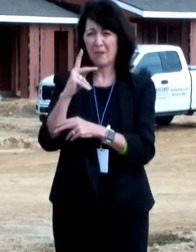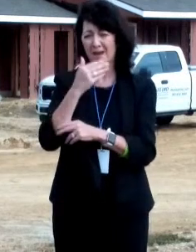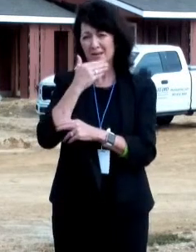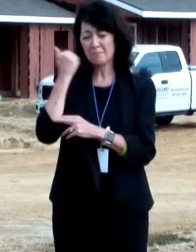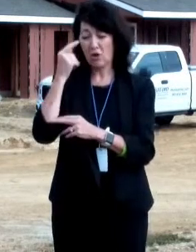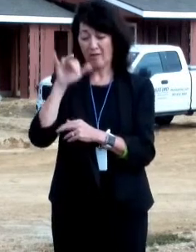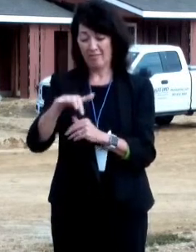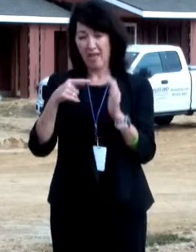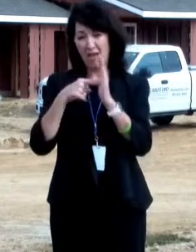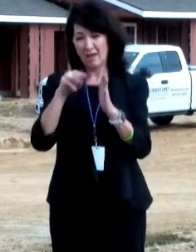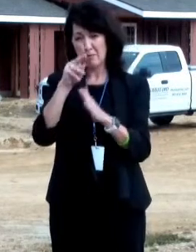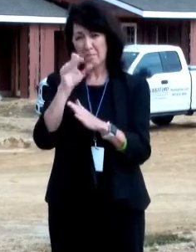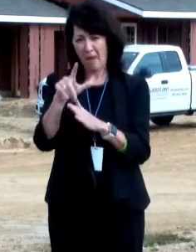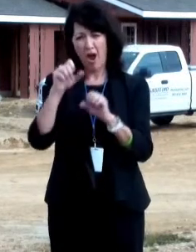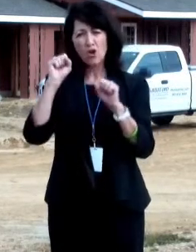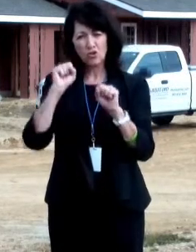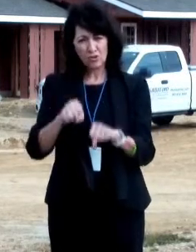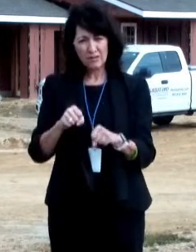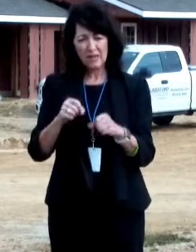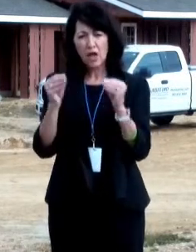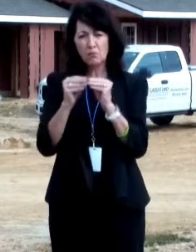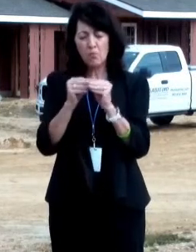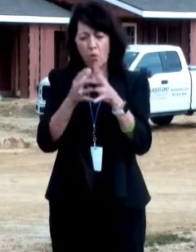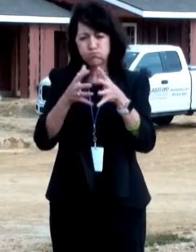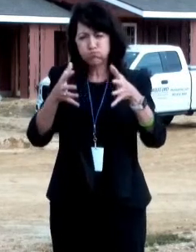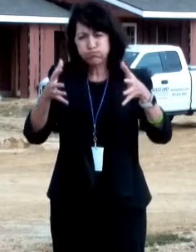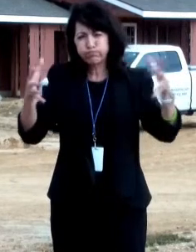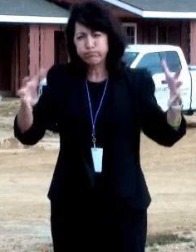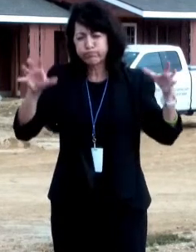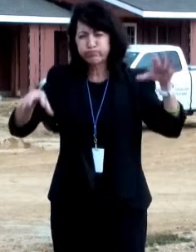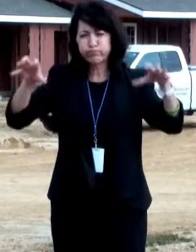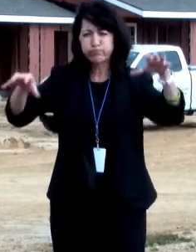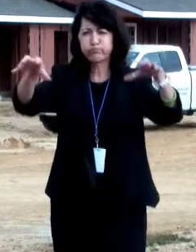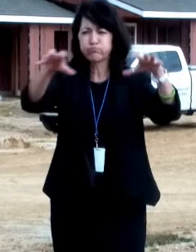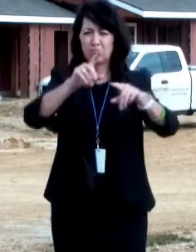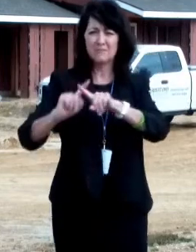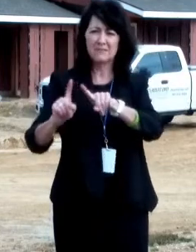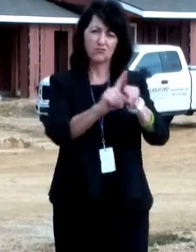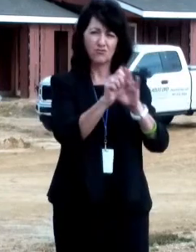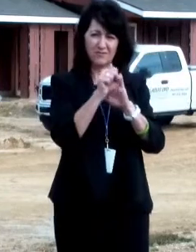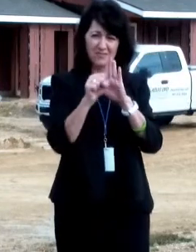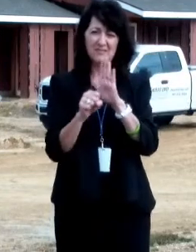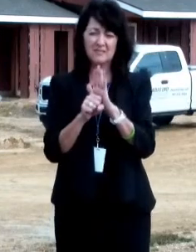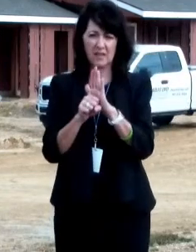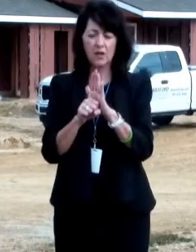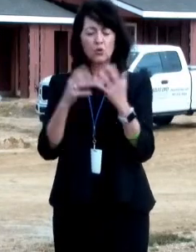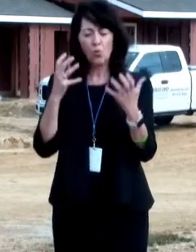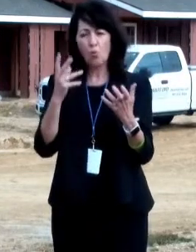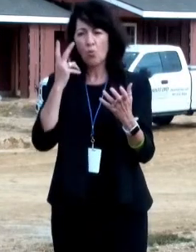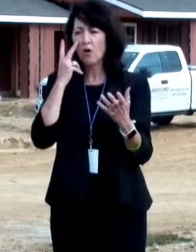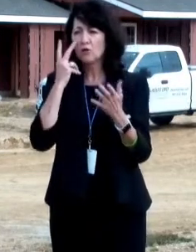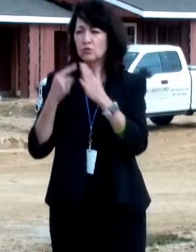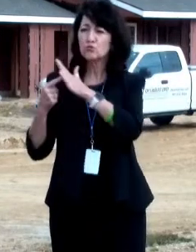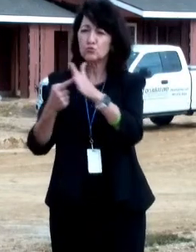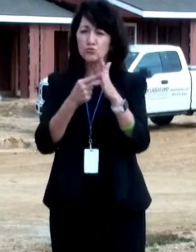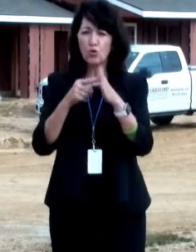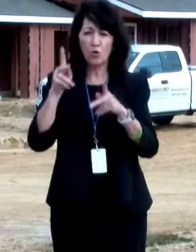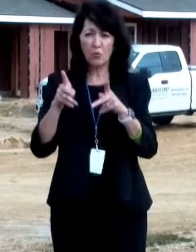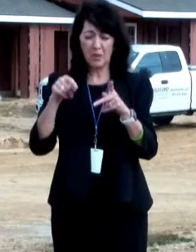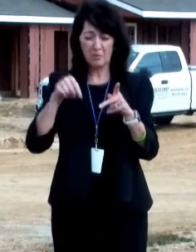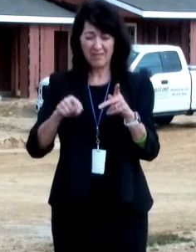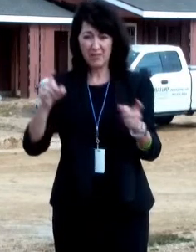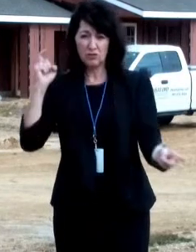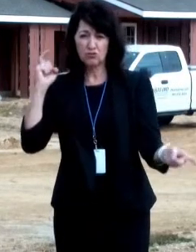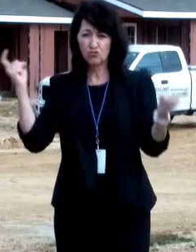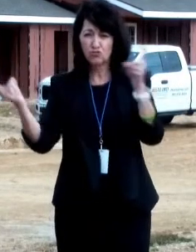to the country and show that what we're doing here is transformational for communities that have too long said, are you